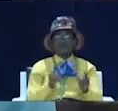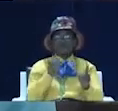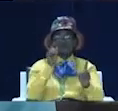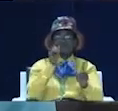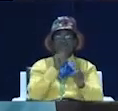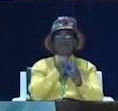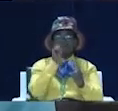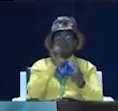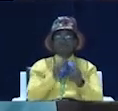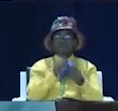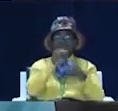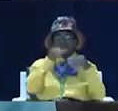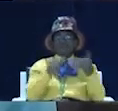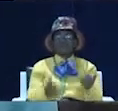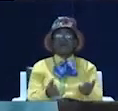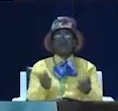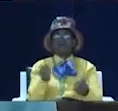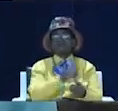Prayer point number